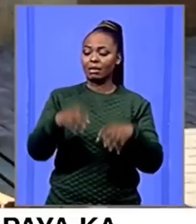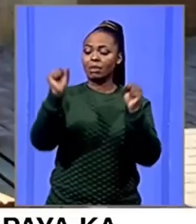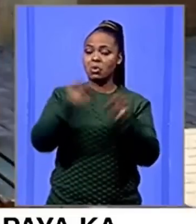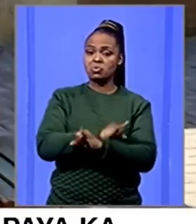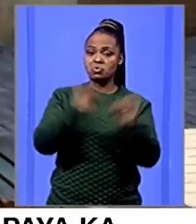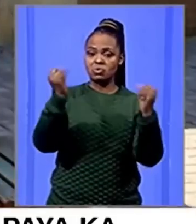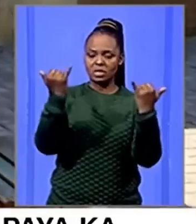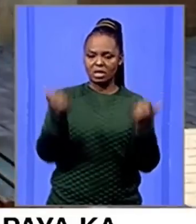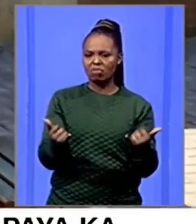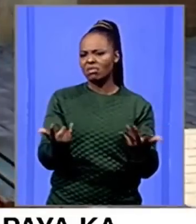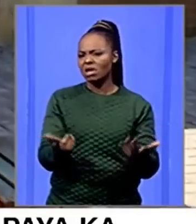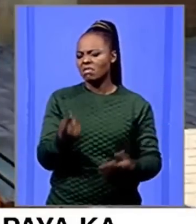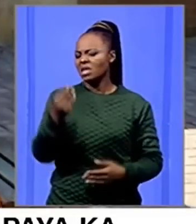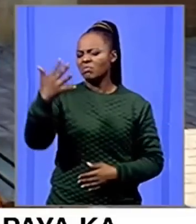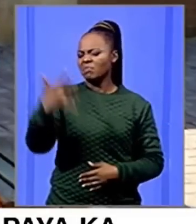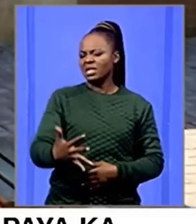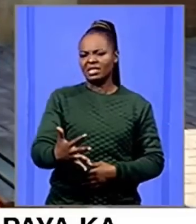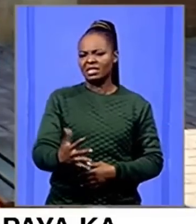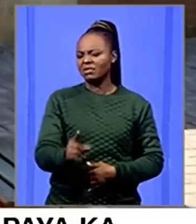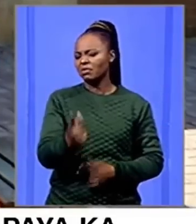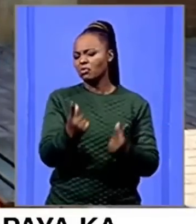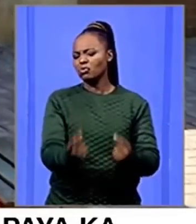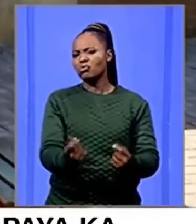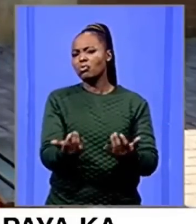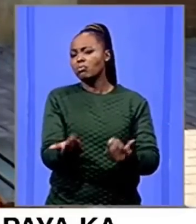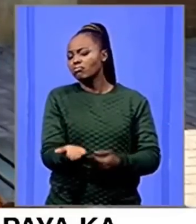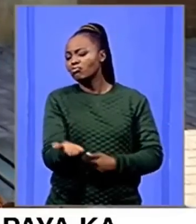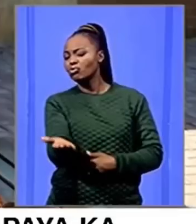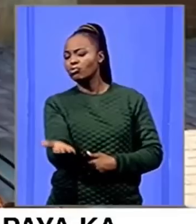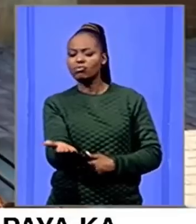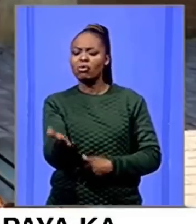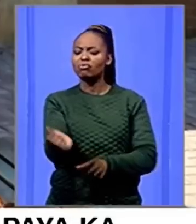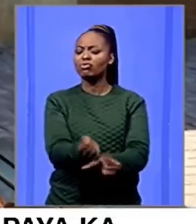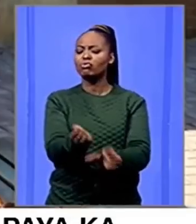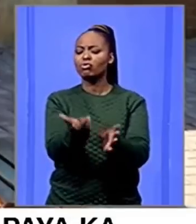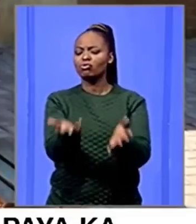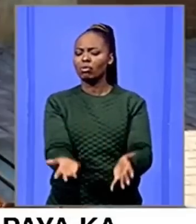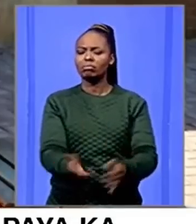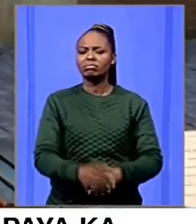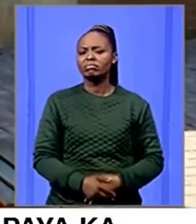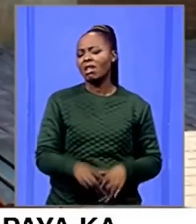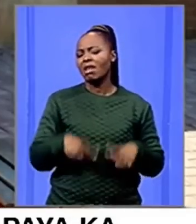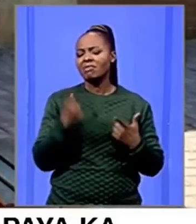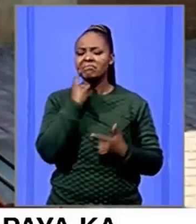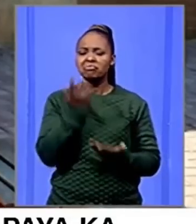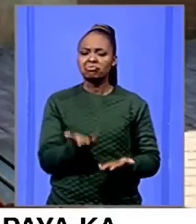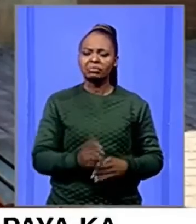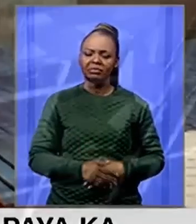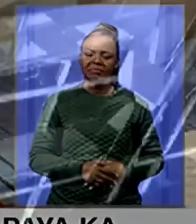bitse madi a kwa godimo e ka tswa e le yona e tla dirang matshelo a baagi bonolo.